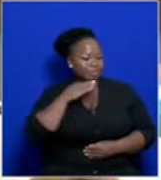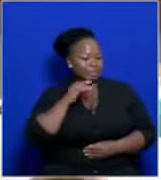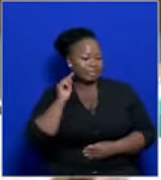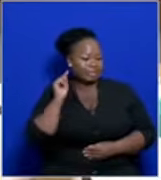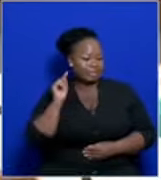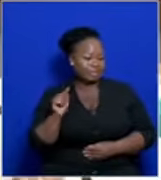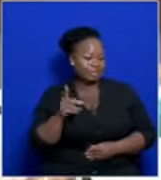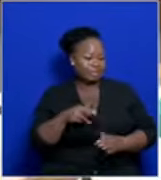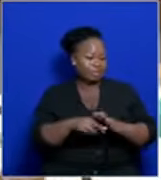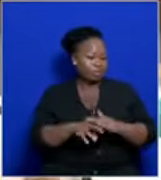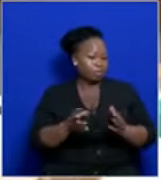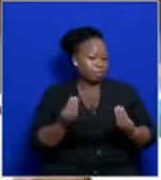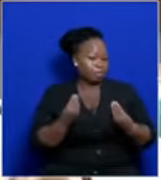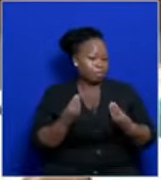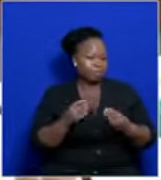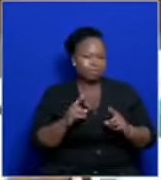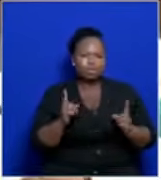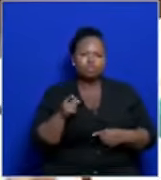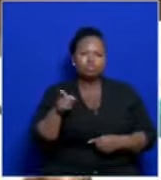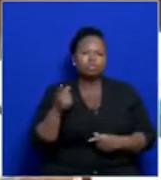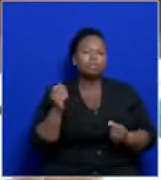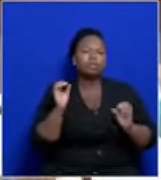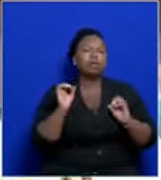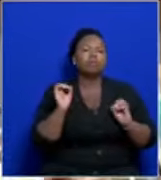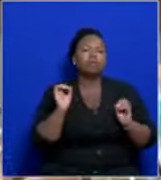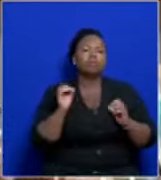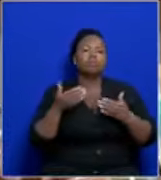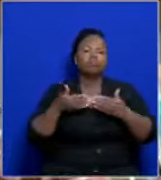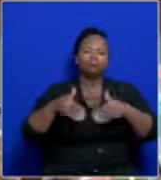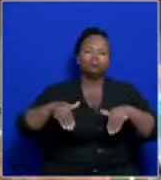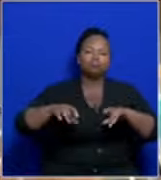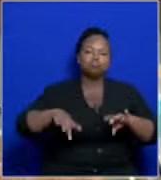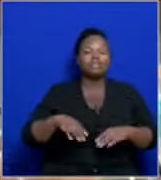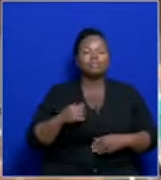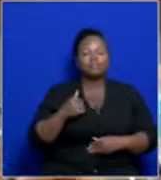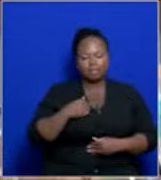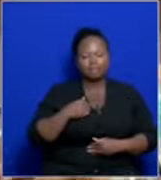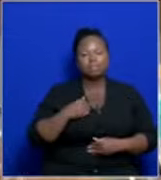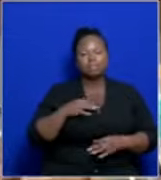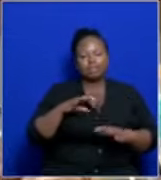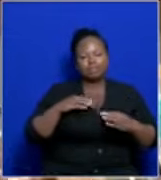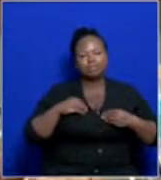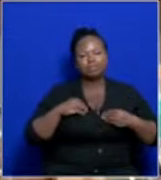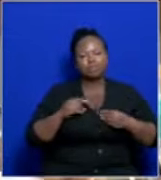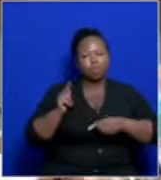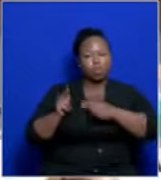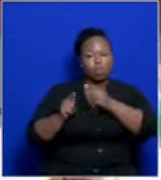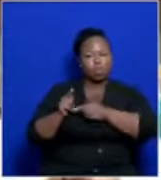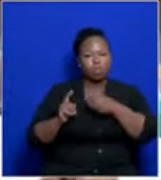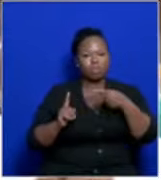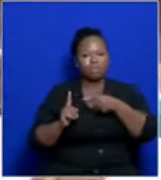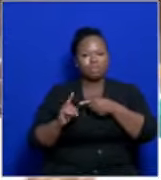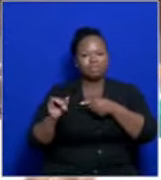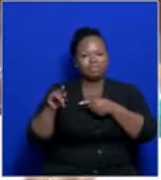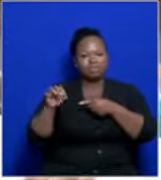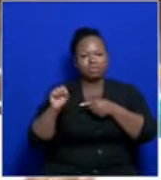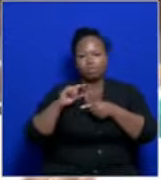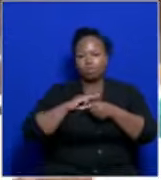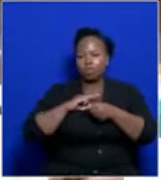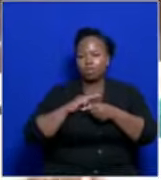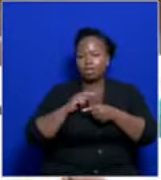nothing. And I do accept criticism of Commissioner Spies that he didn't give you